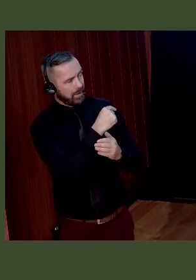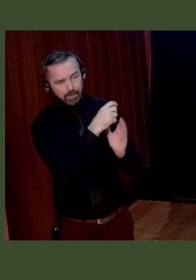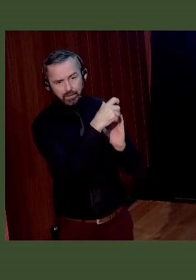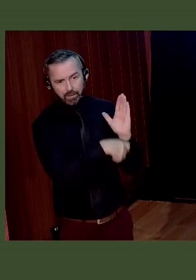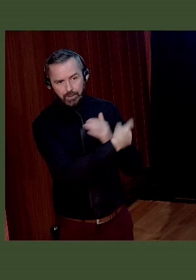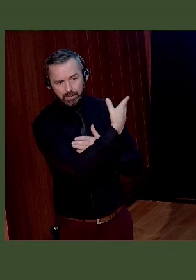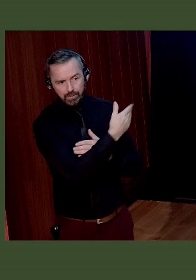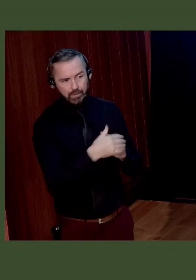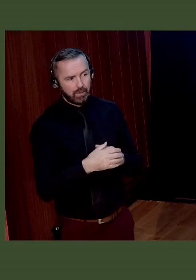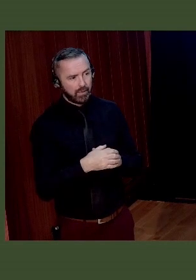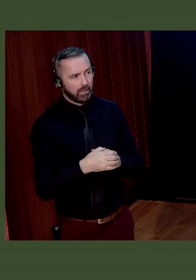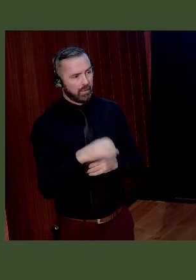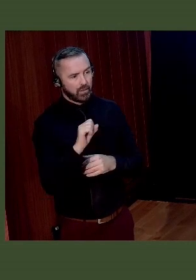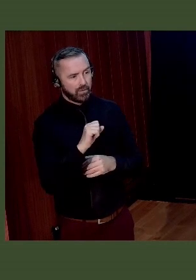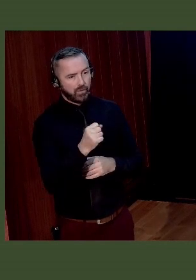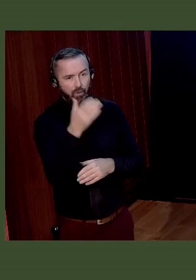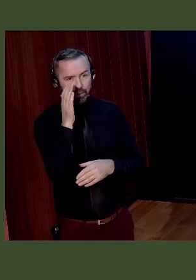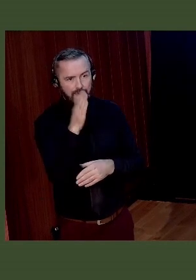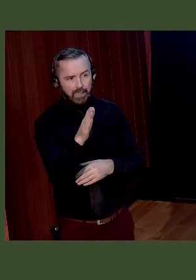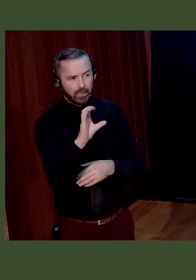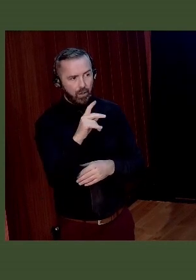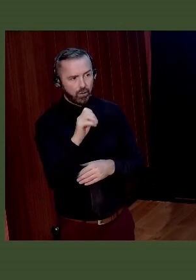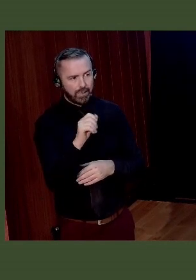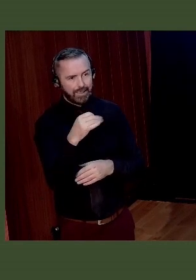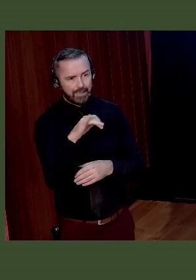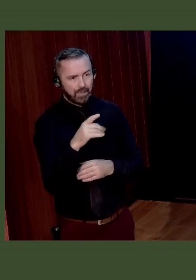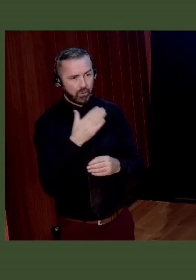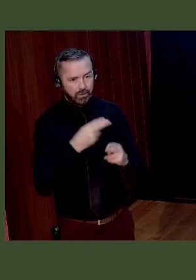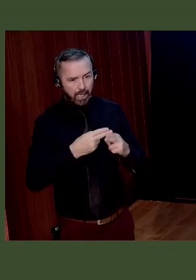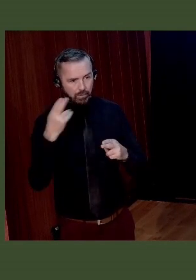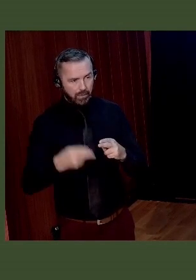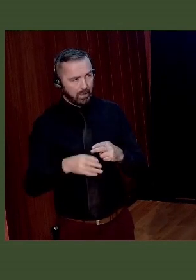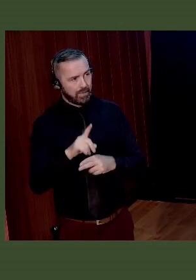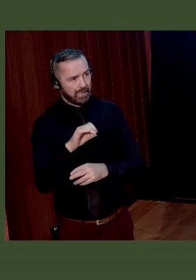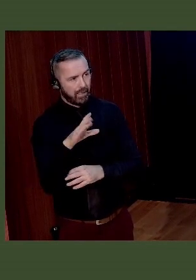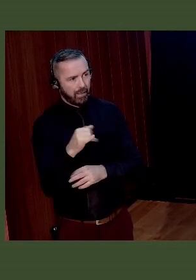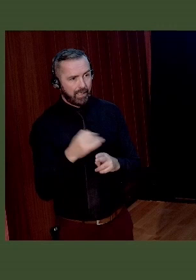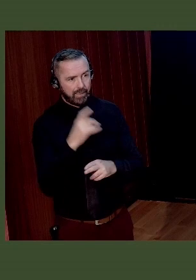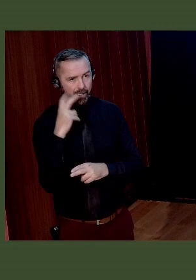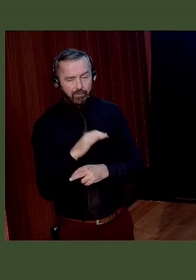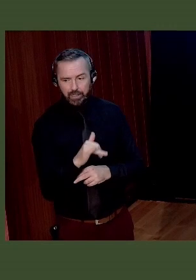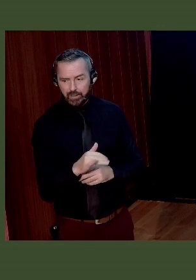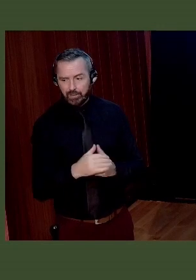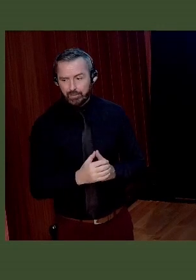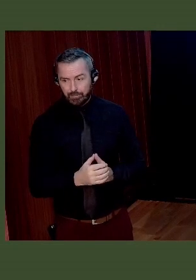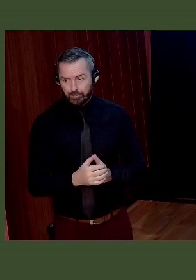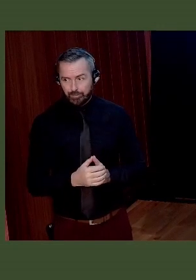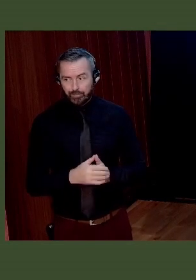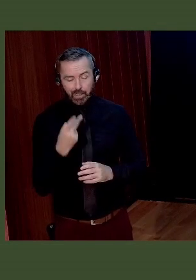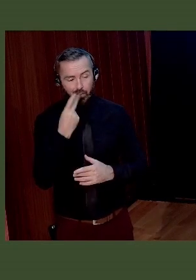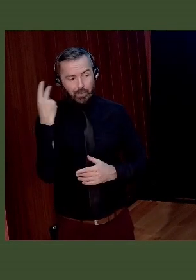And just to let you know, she attended Collage de Ede, just outside of Dingle in County Kerry, is still there as a primary a secondary school. Looking back on it